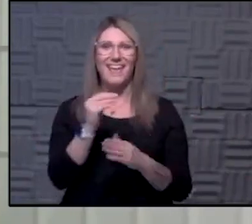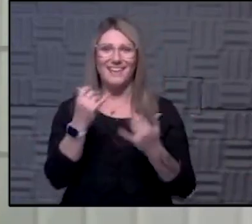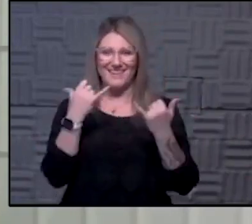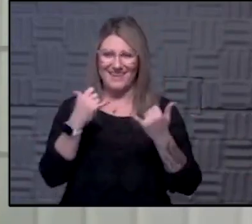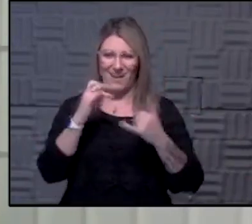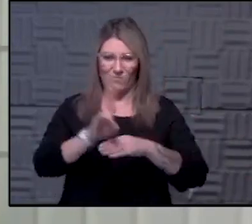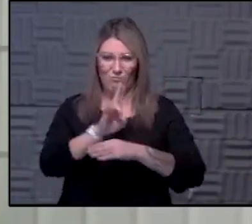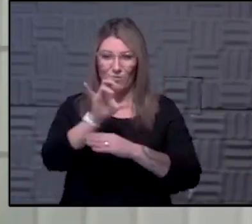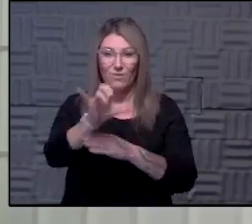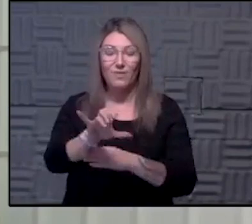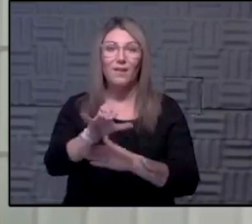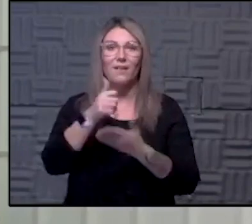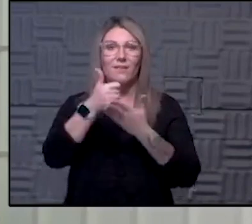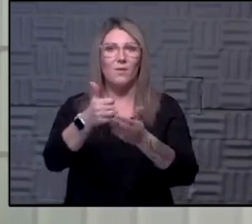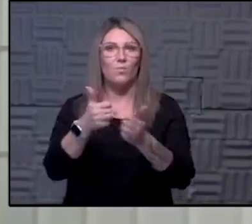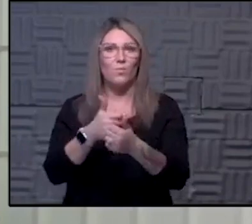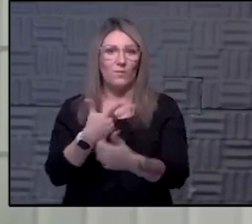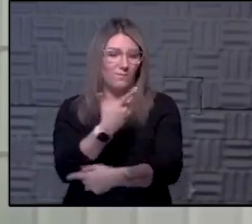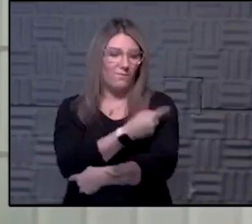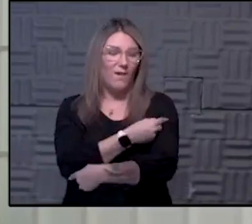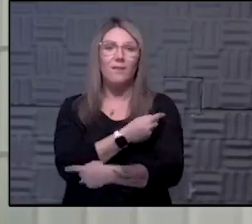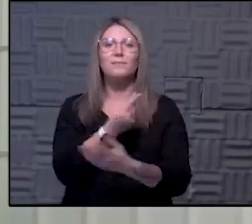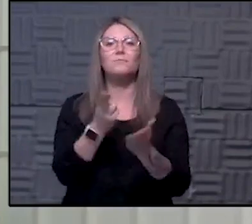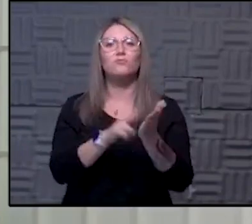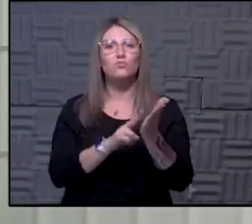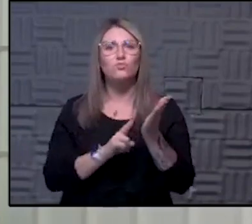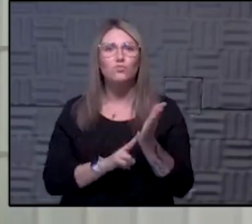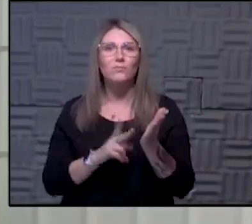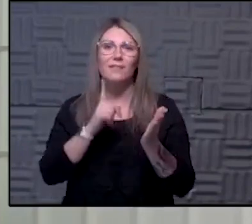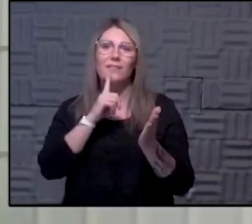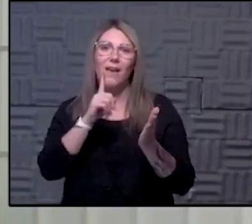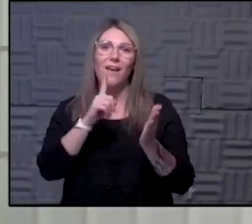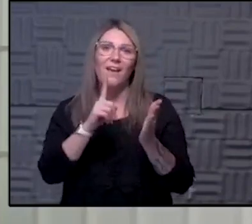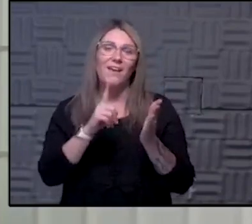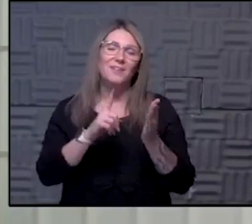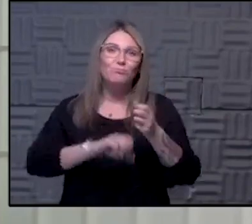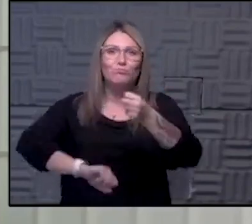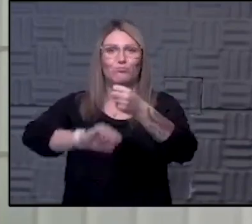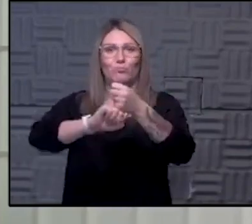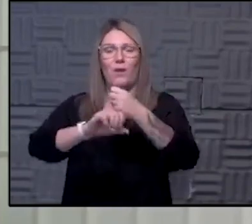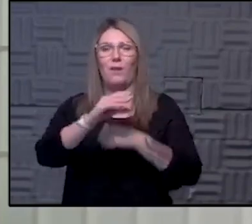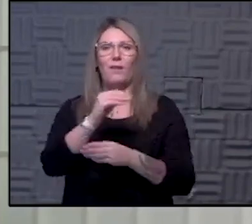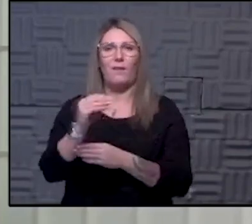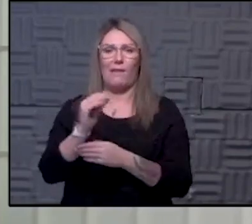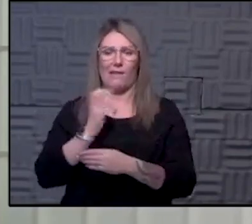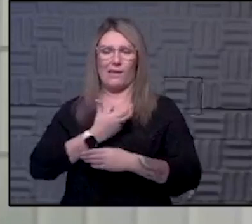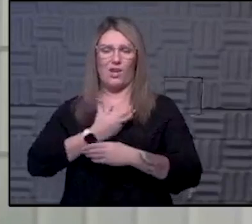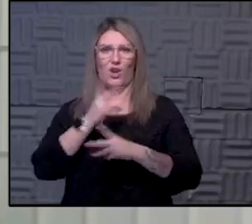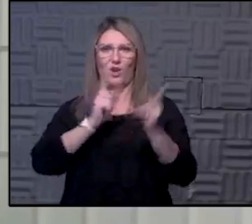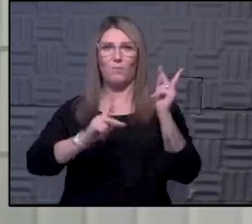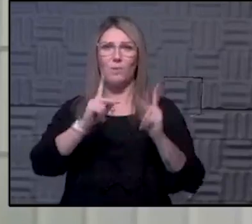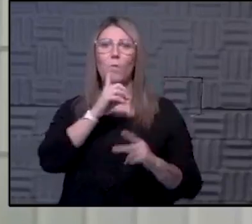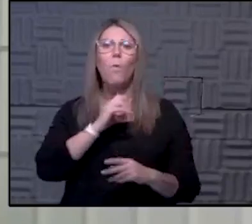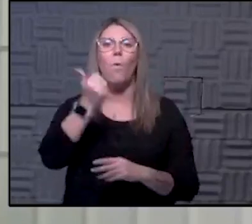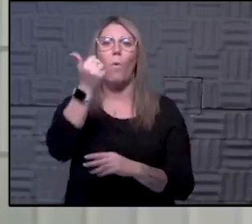with this vaccine registry campaign that needs to happen for our folks who are over